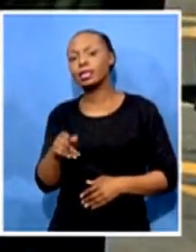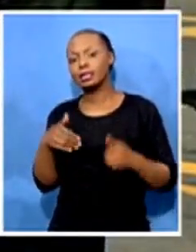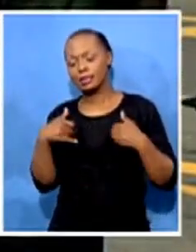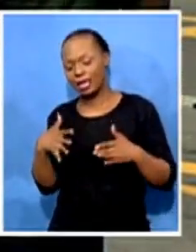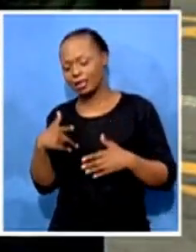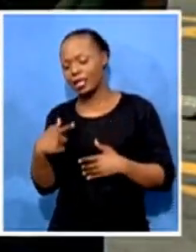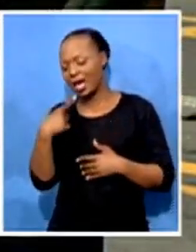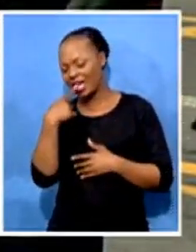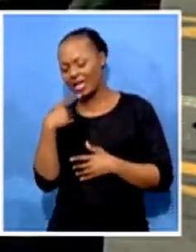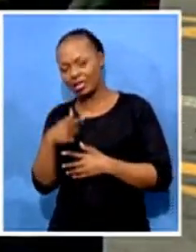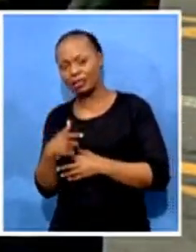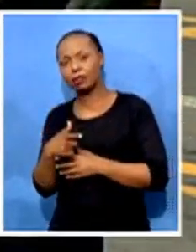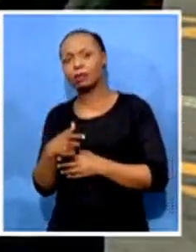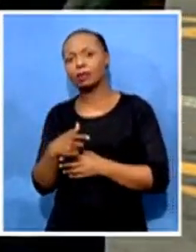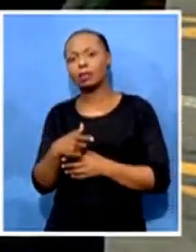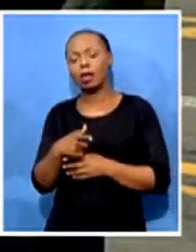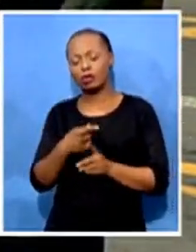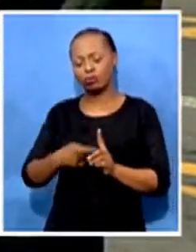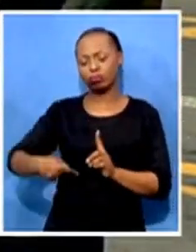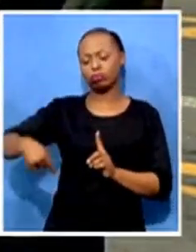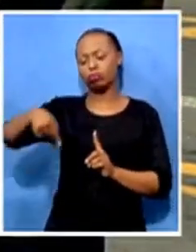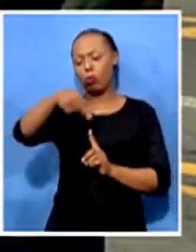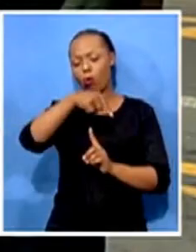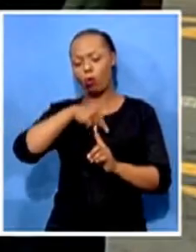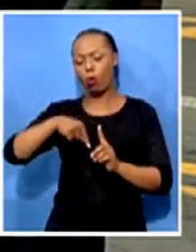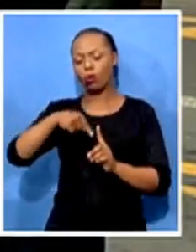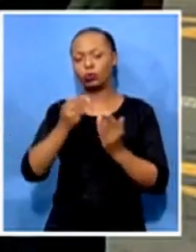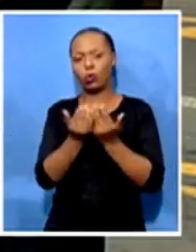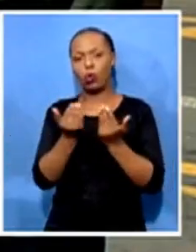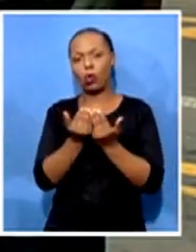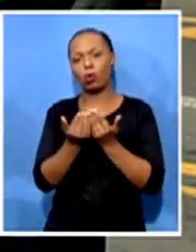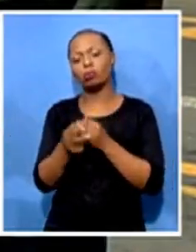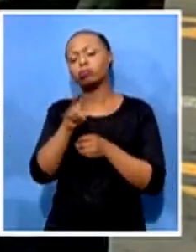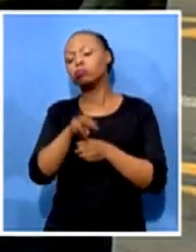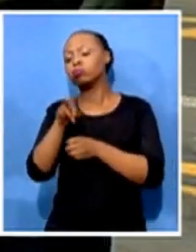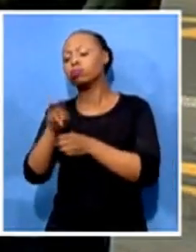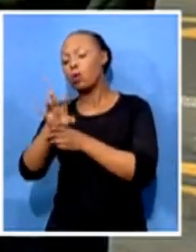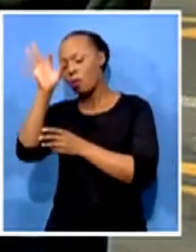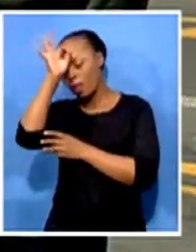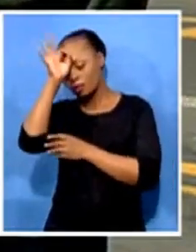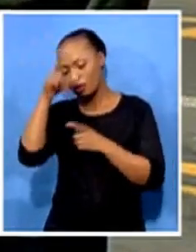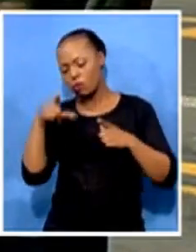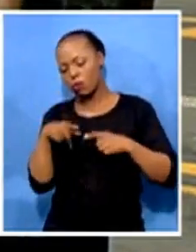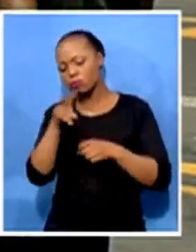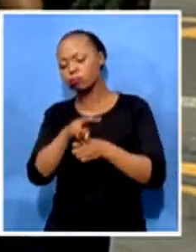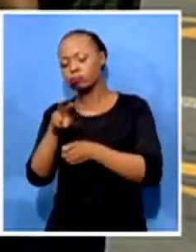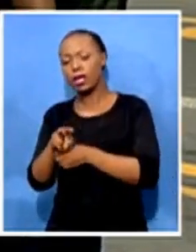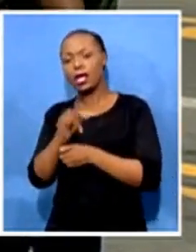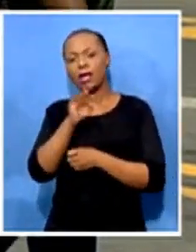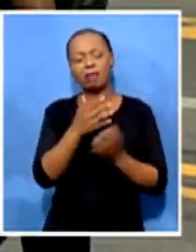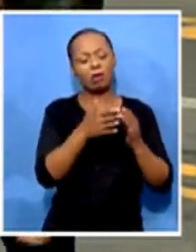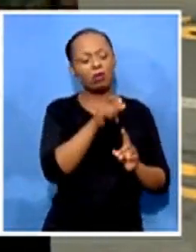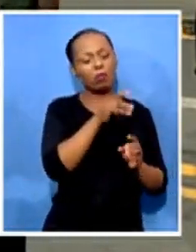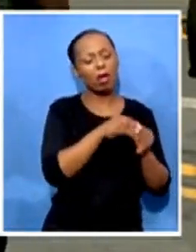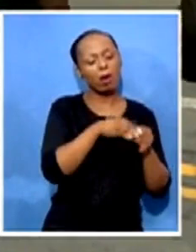itself. So it's very difficult for any person who is not a member of the media, for example, or who lives in the road, to actually access